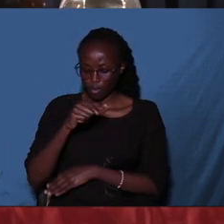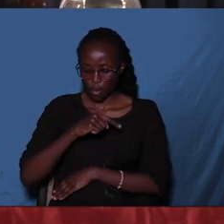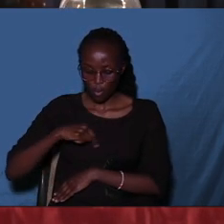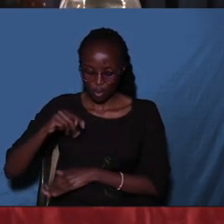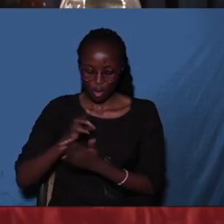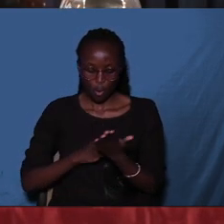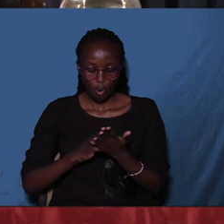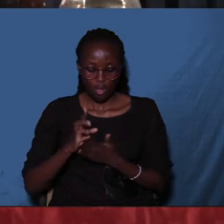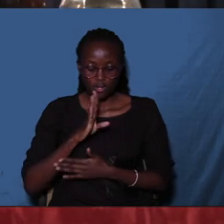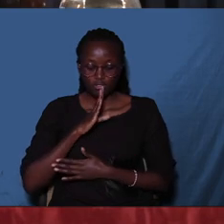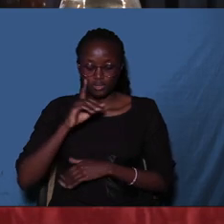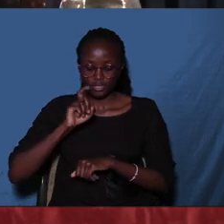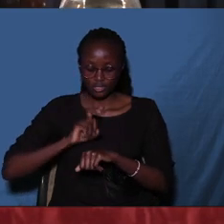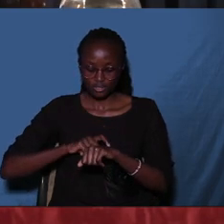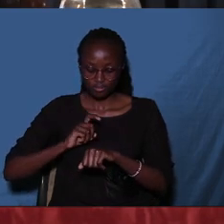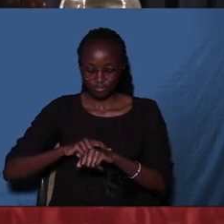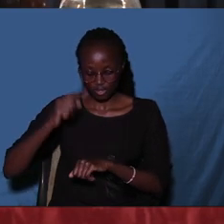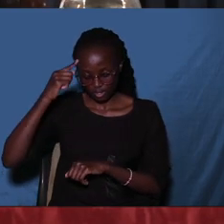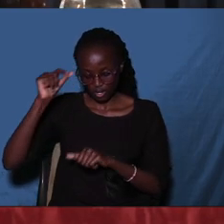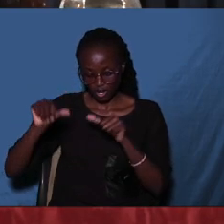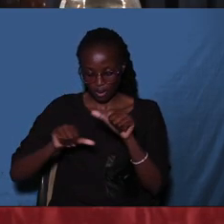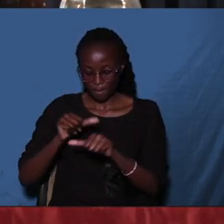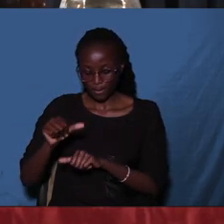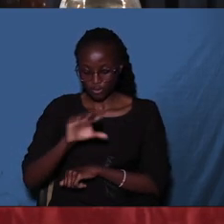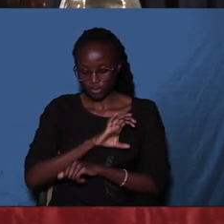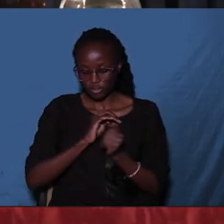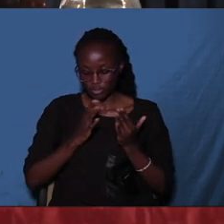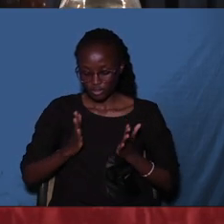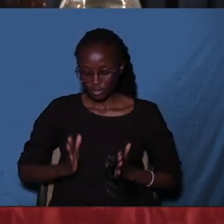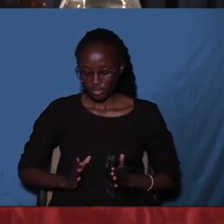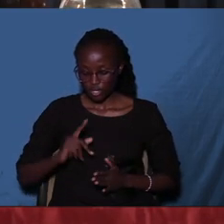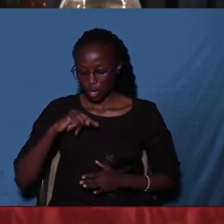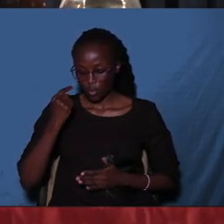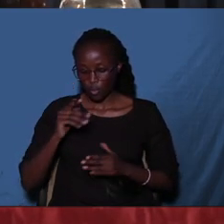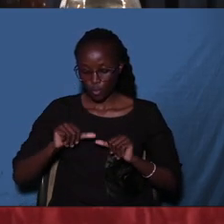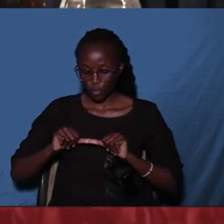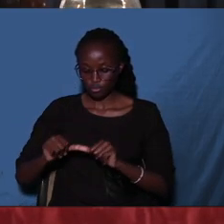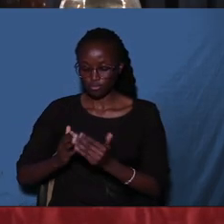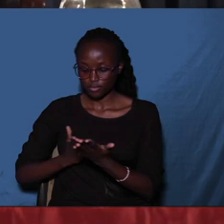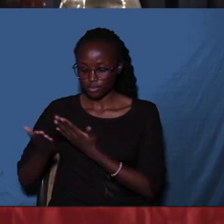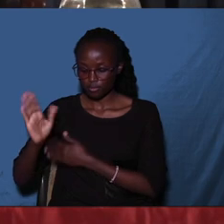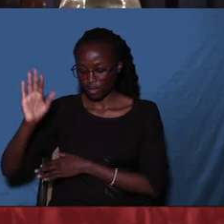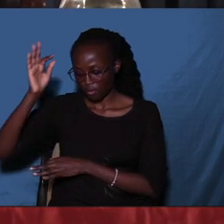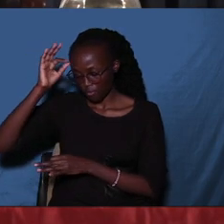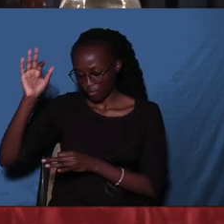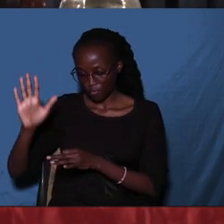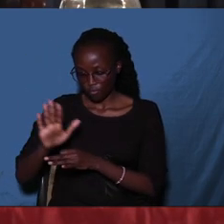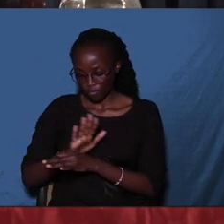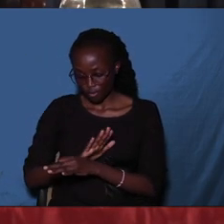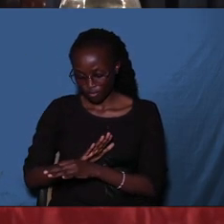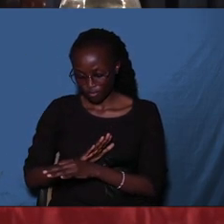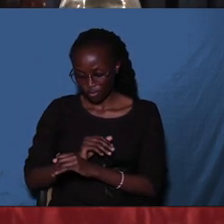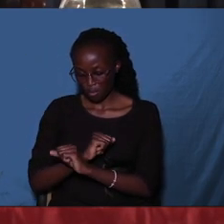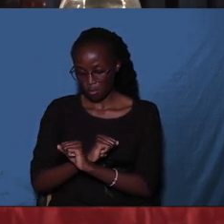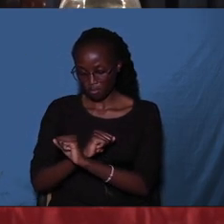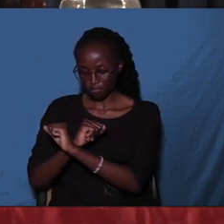lives. Even as we think about your servants who offer themselves even to death, Lord, standing in faith,